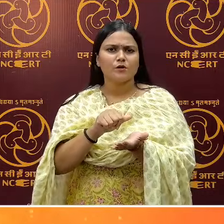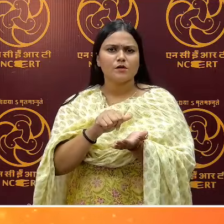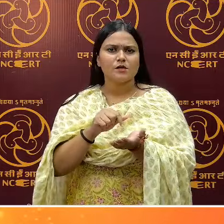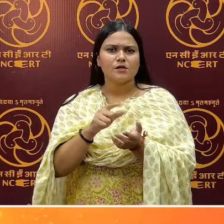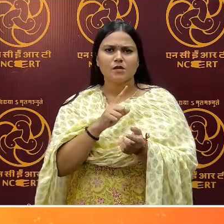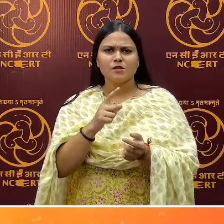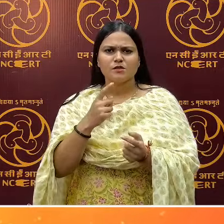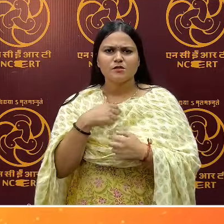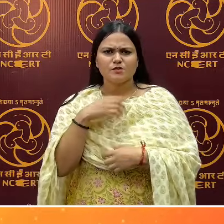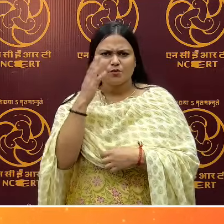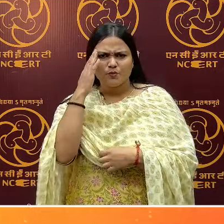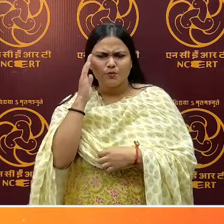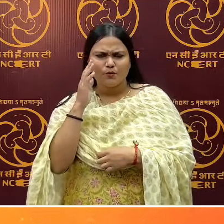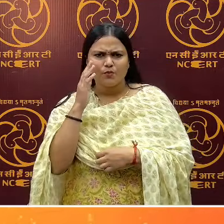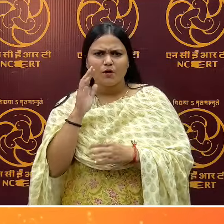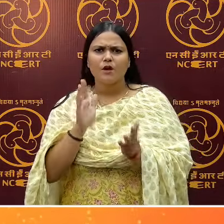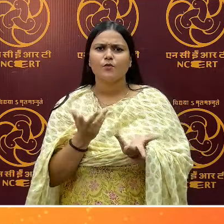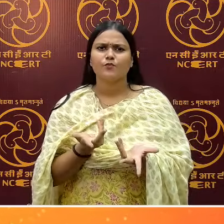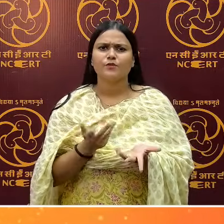notice something?